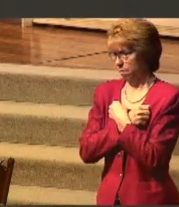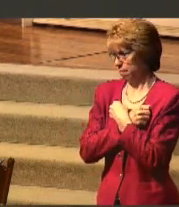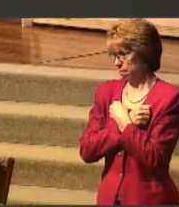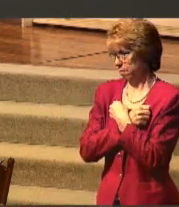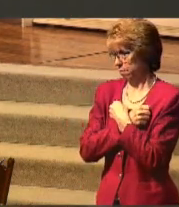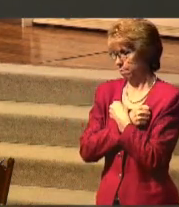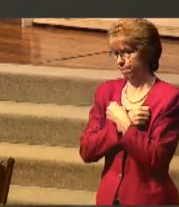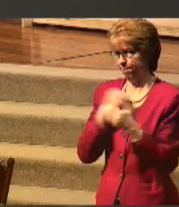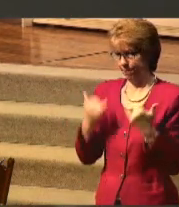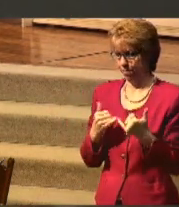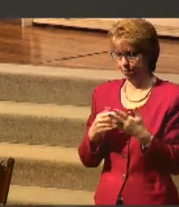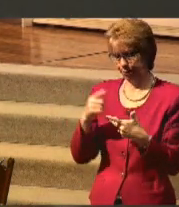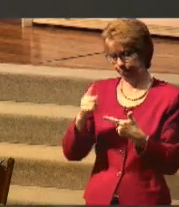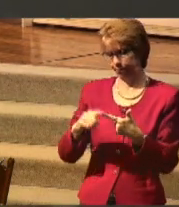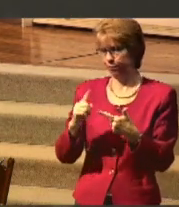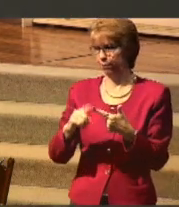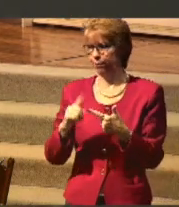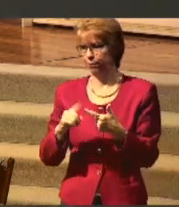Next,